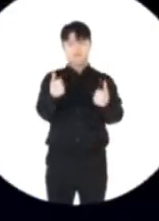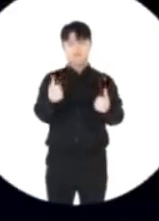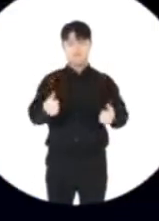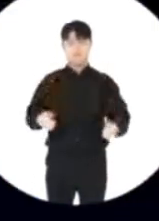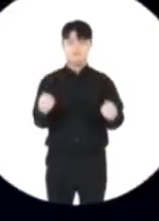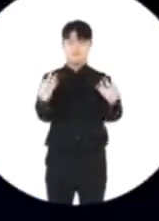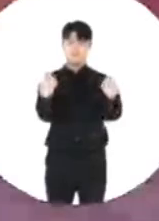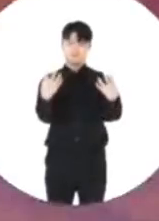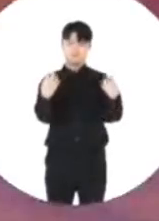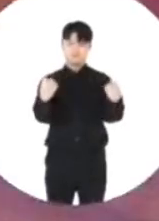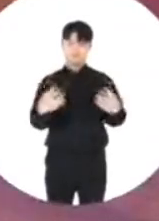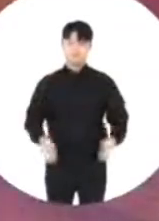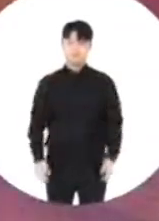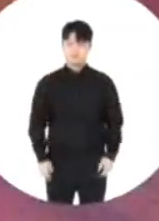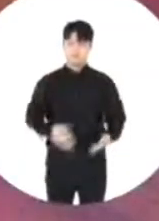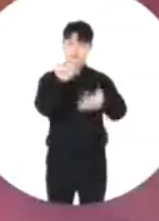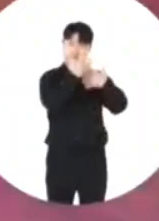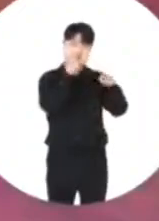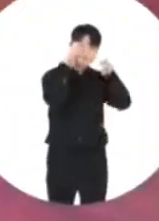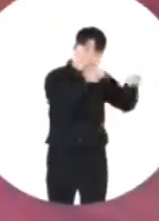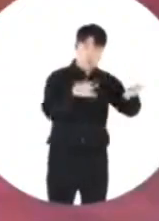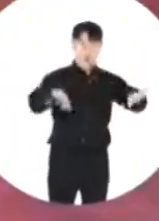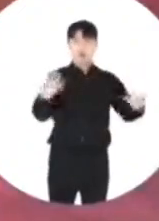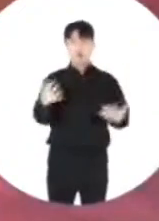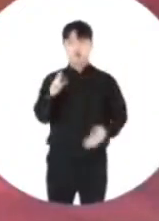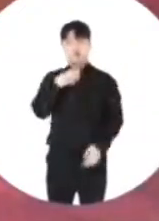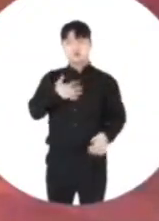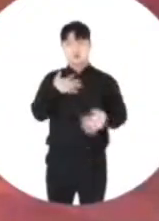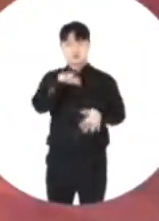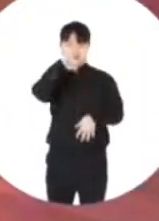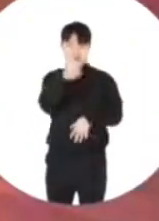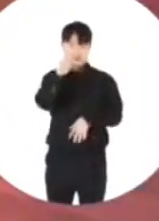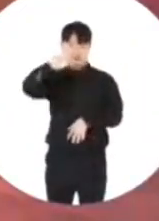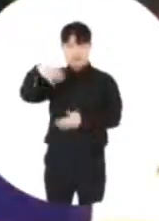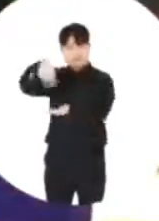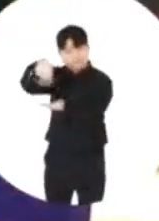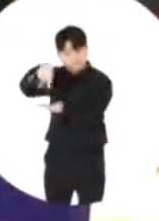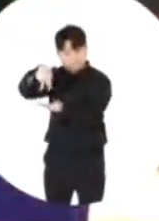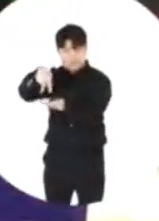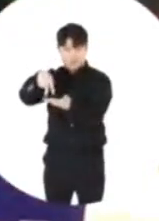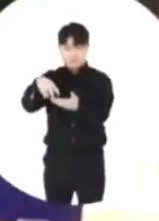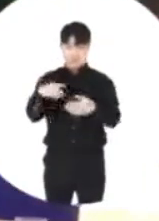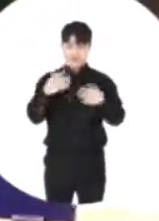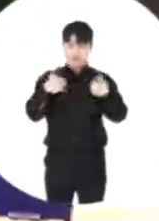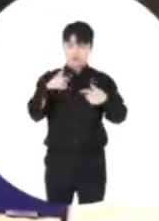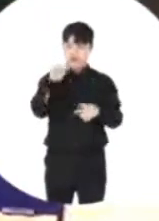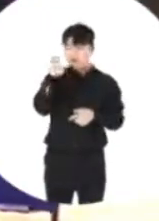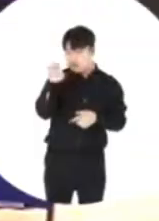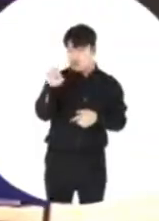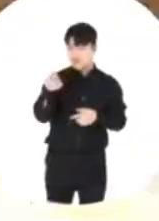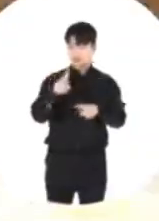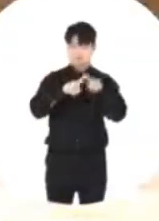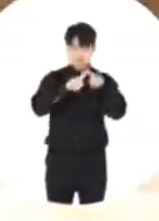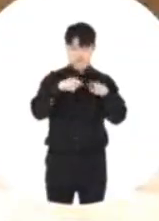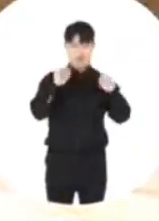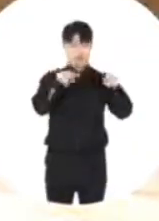channel, 60 watt sound experience, which is great for when I'm watching a movie or when my favorite DJ